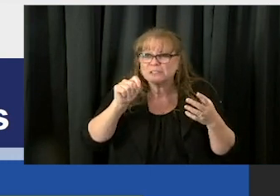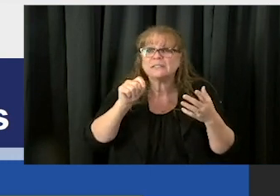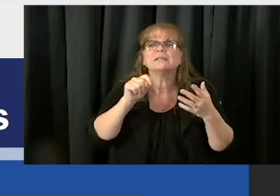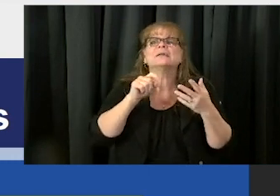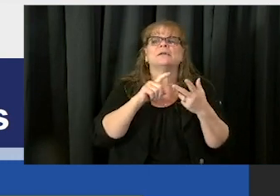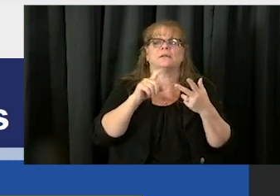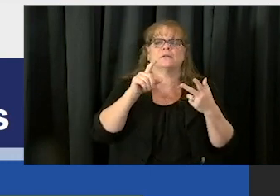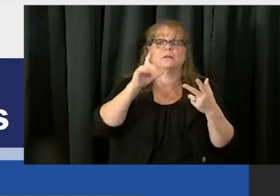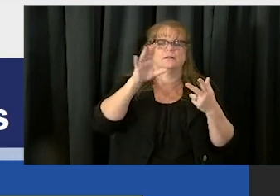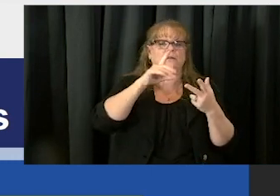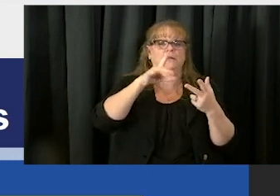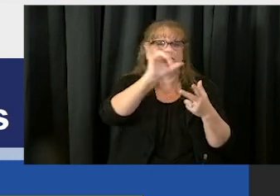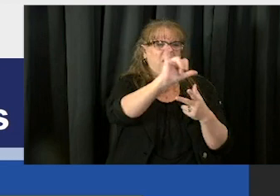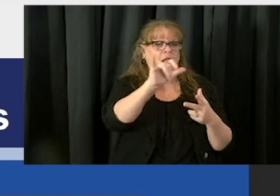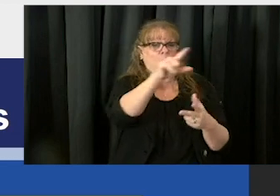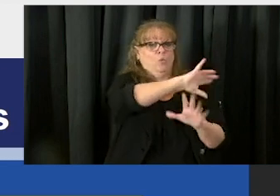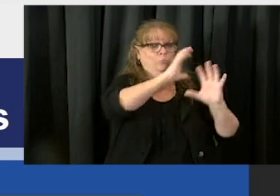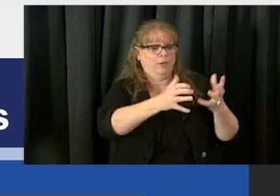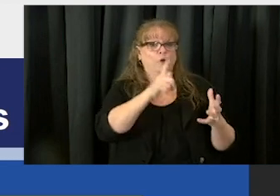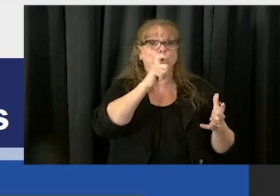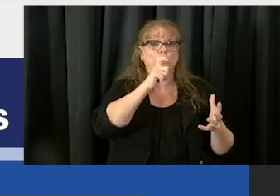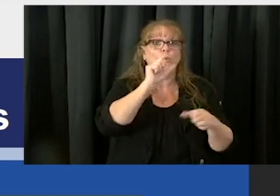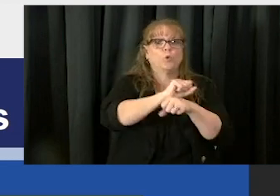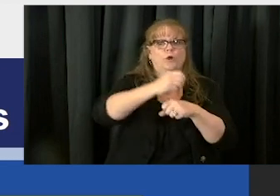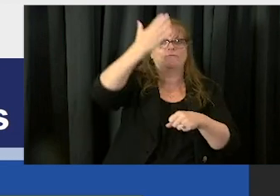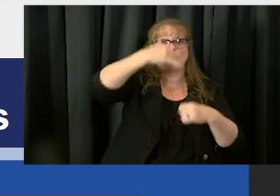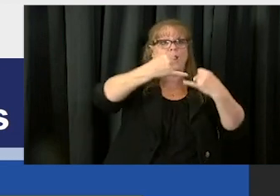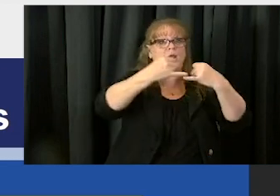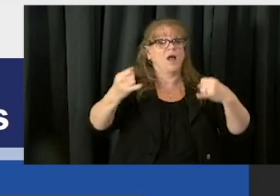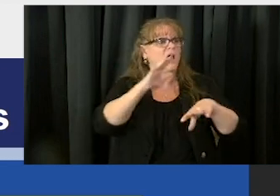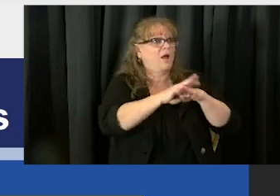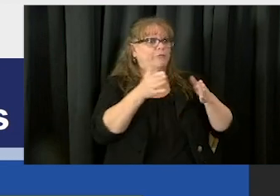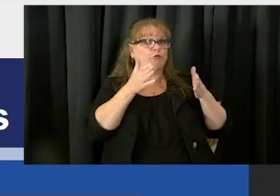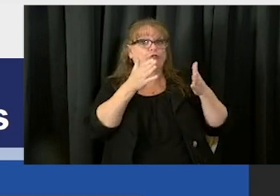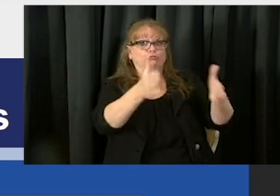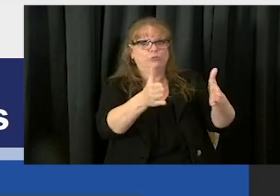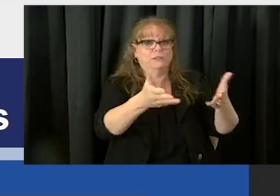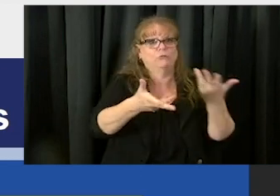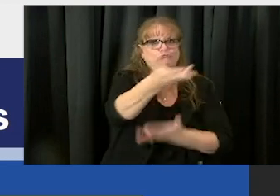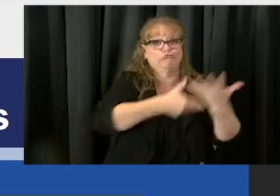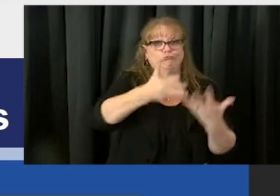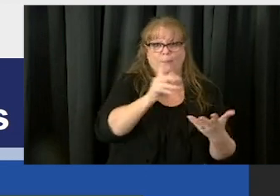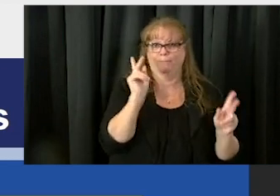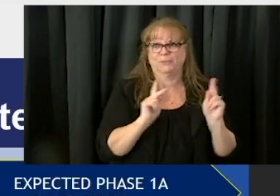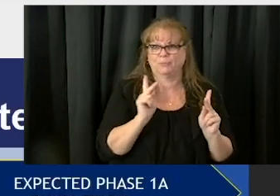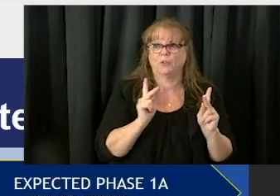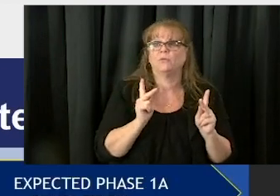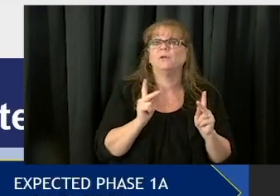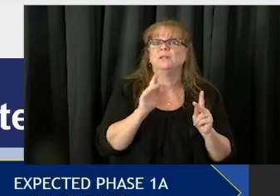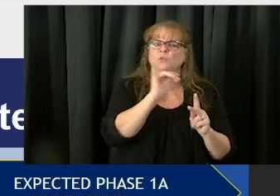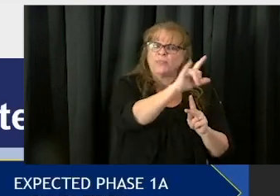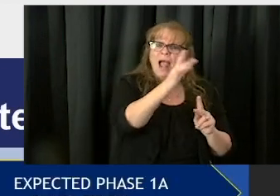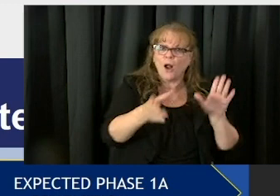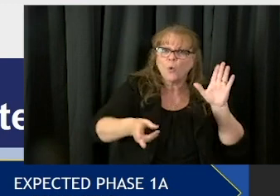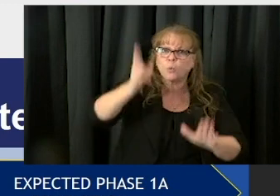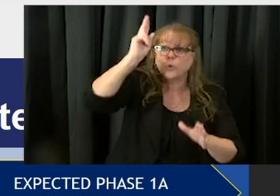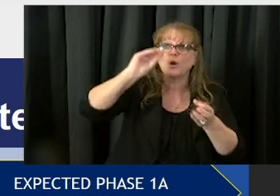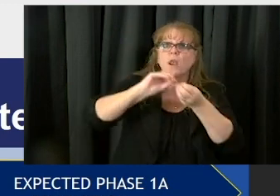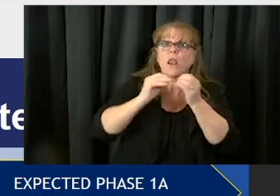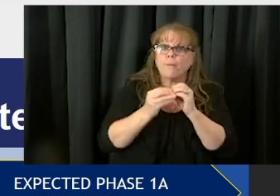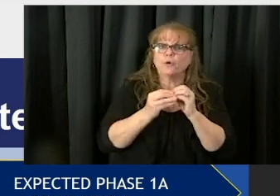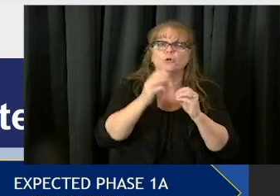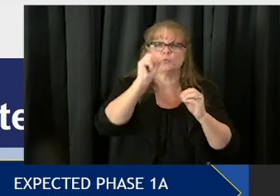be focused on for the next couple months. To date, we've received 243,000